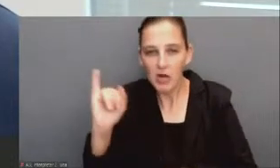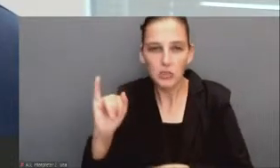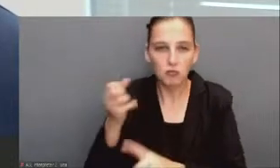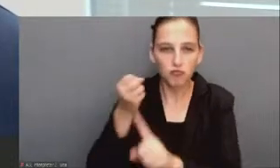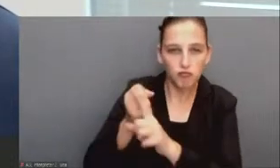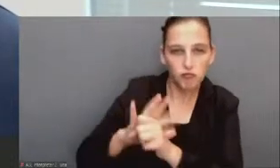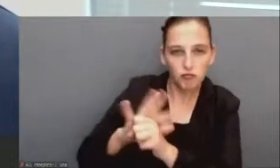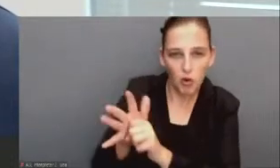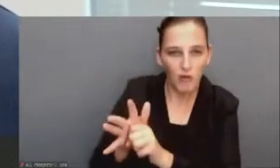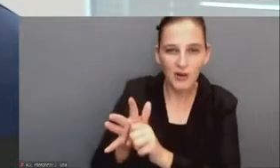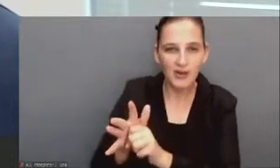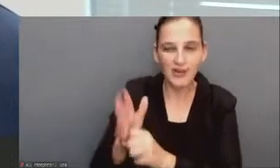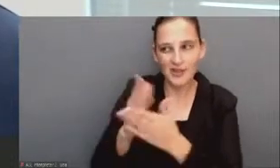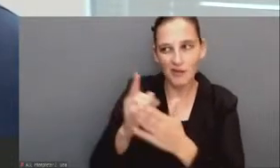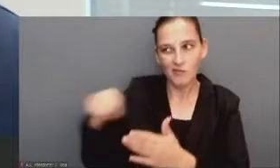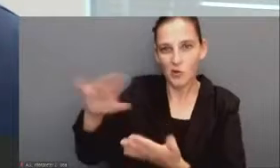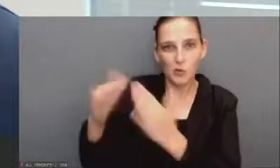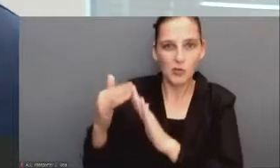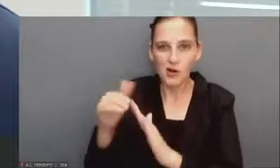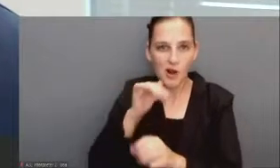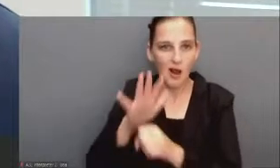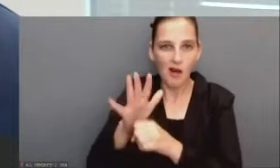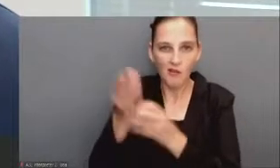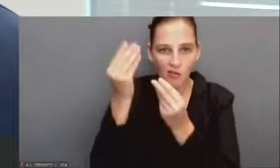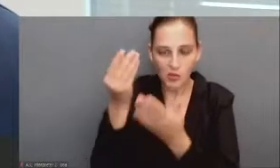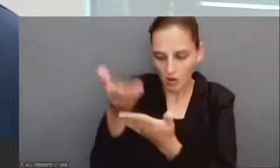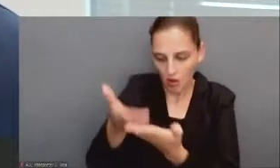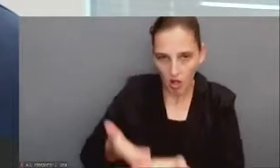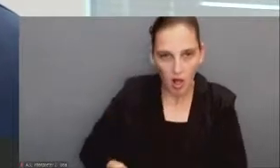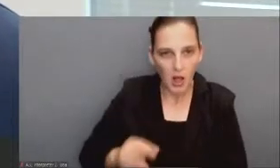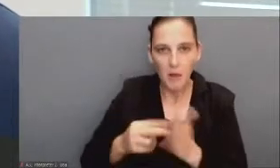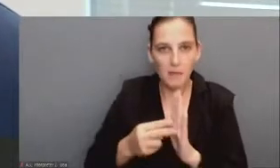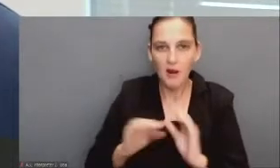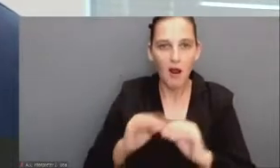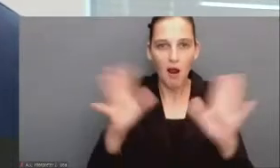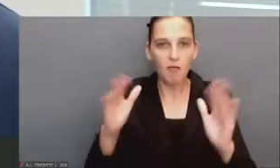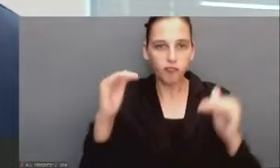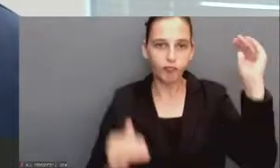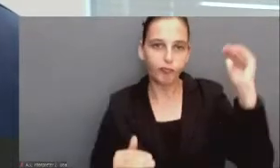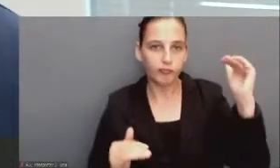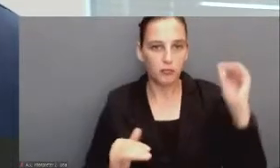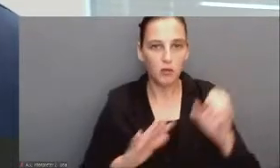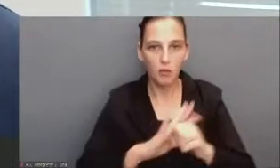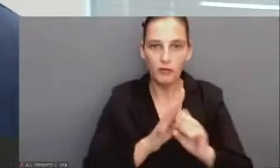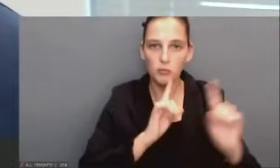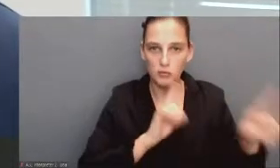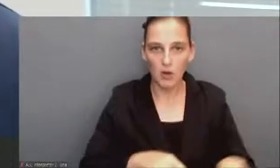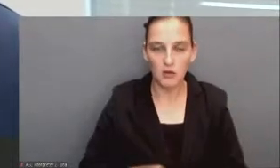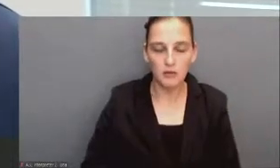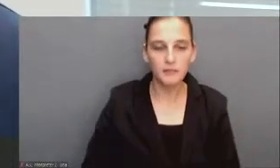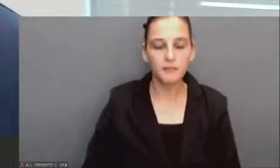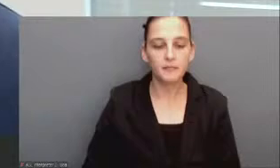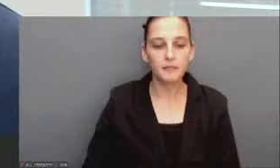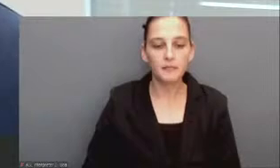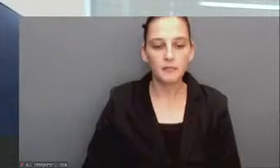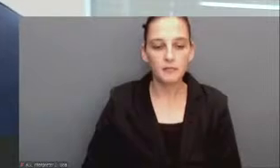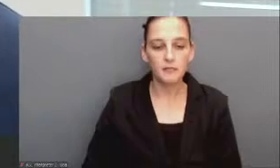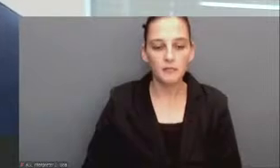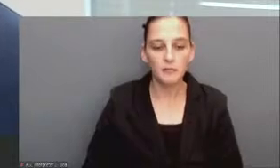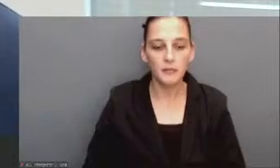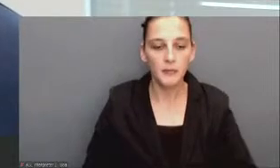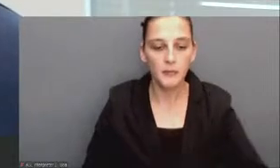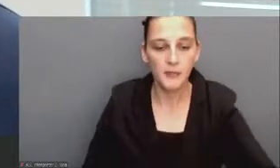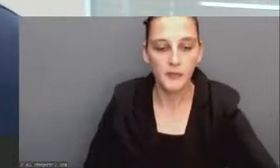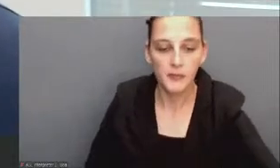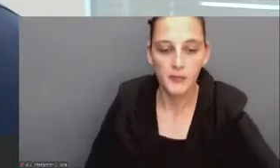hampered efforts to ensure an equitable pandemic response. We have been steadfast